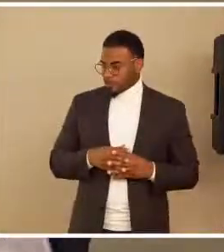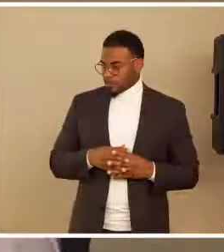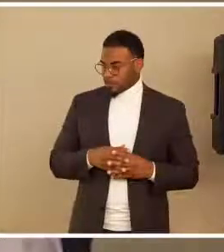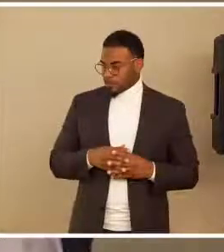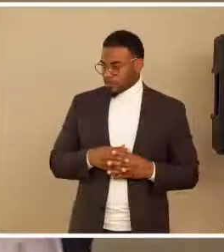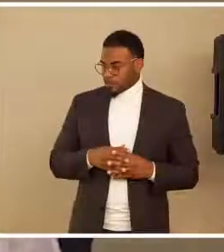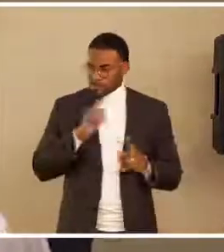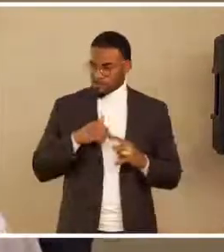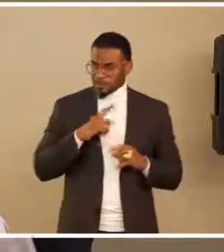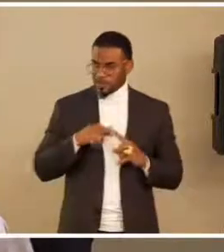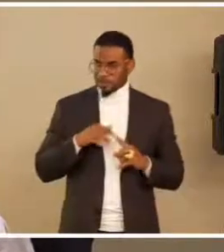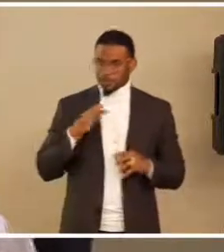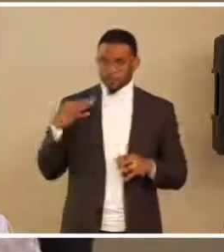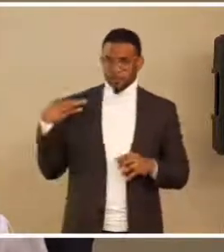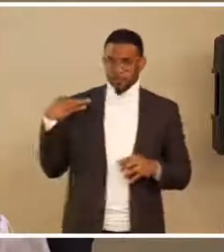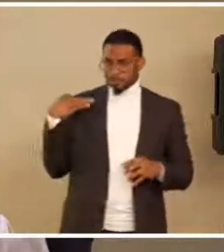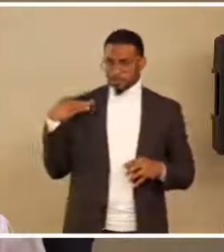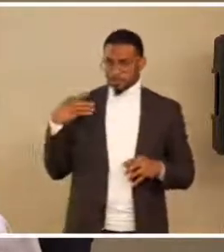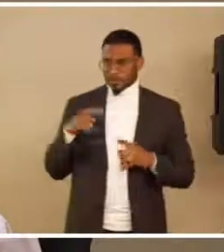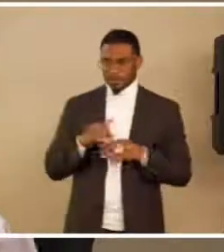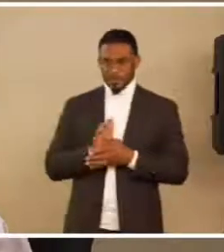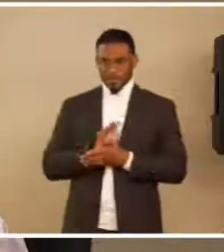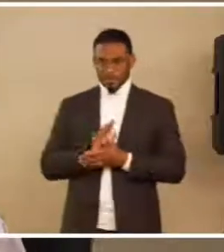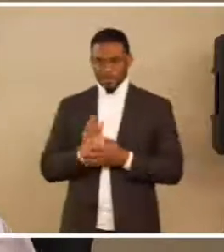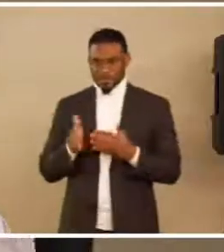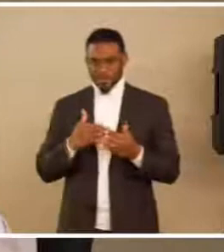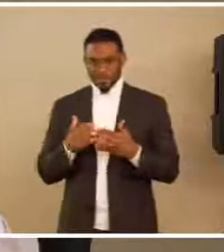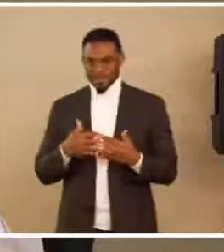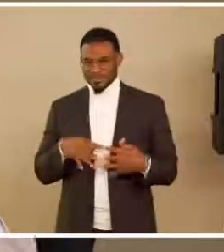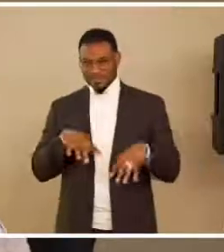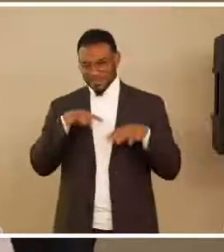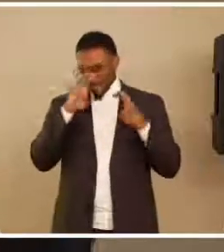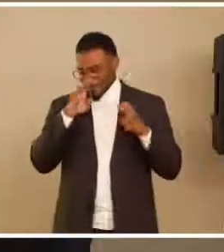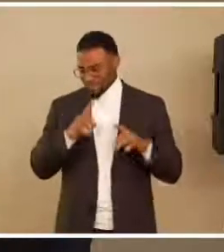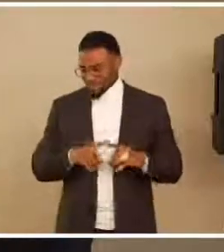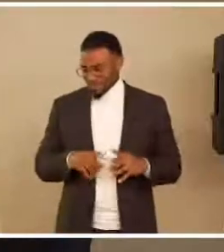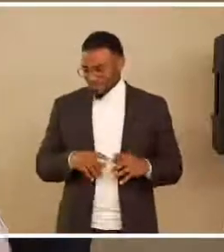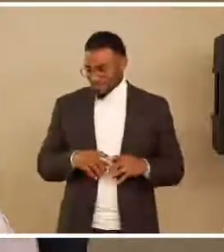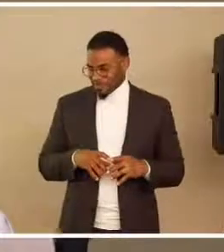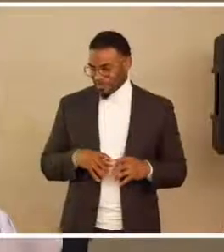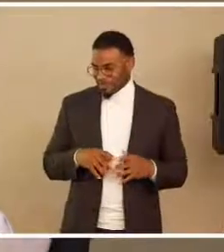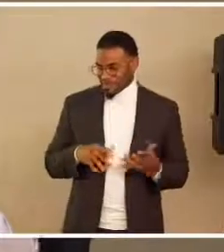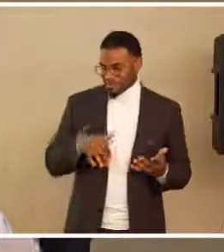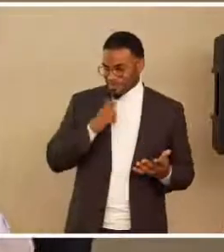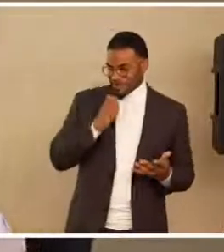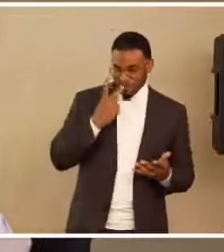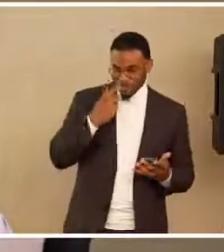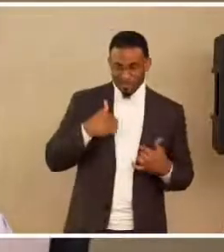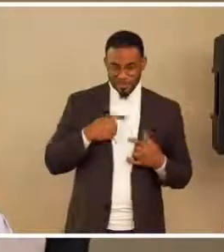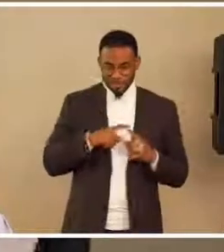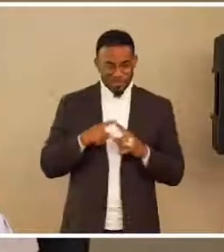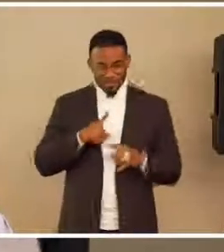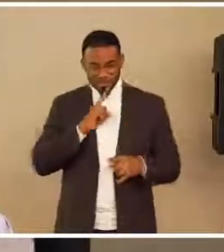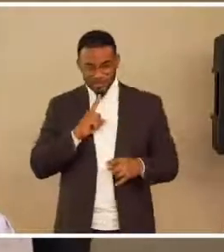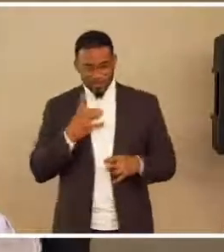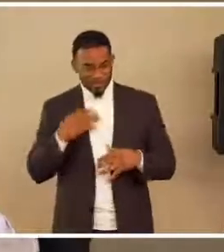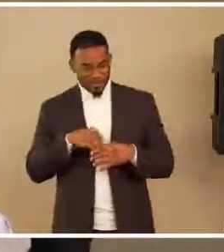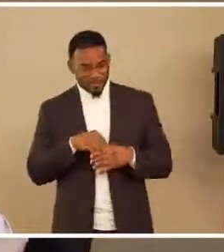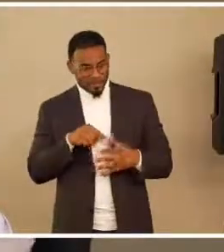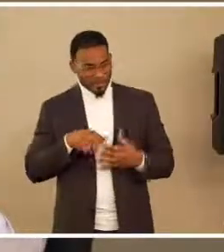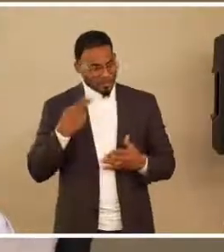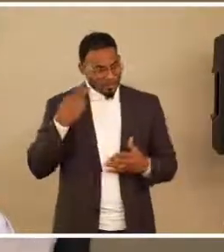Like, people speak to me about fashion, about cheese or whatever, but like they don't see me as being part